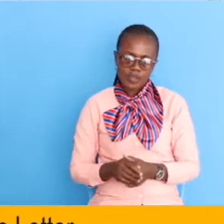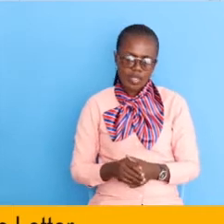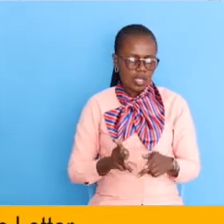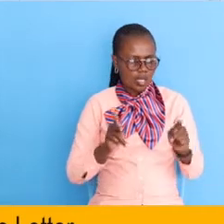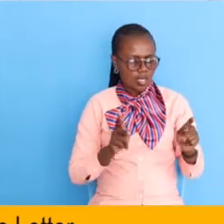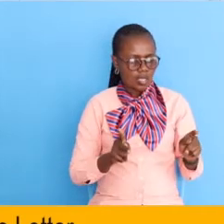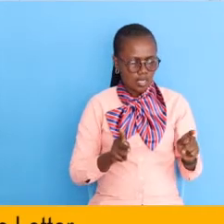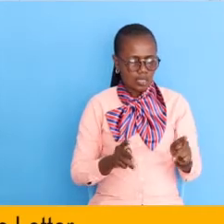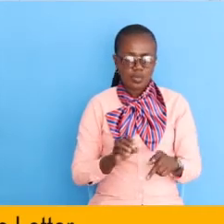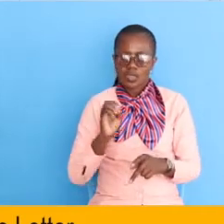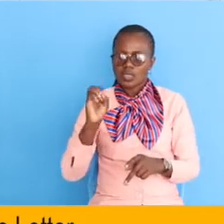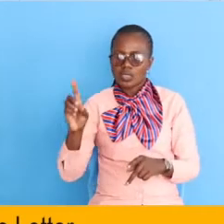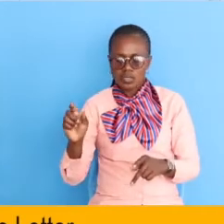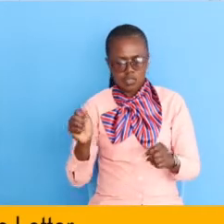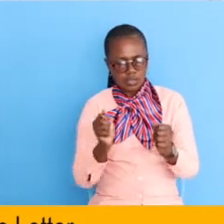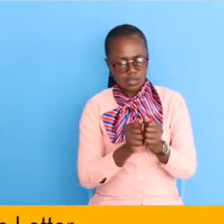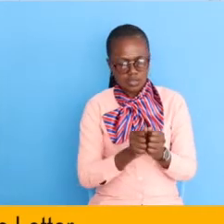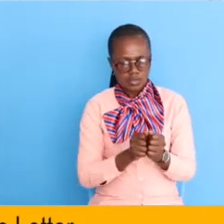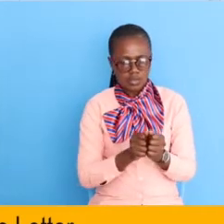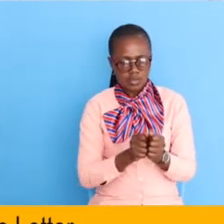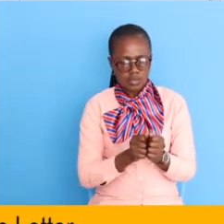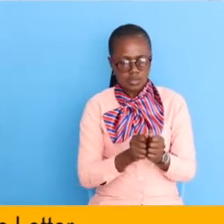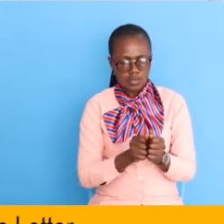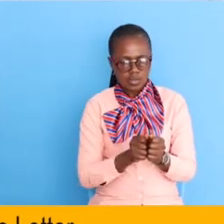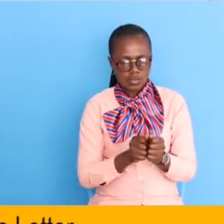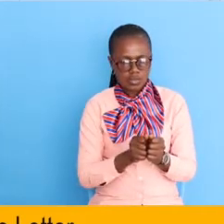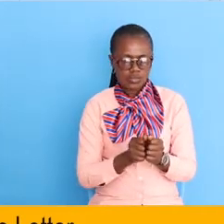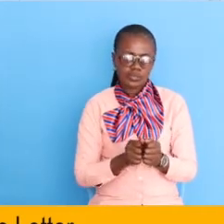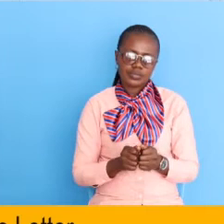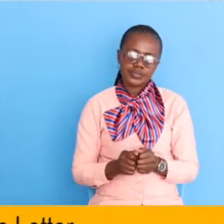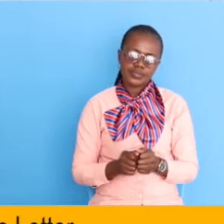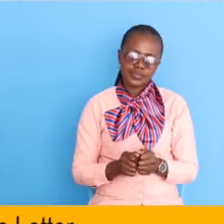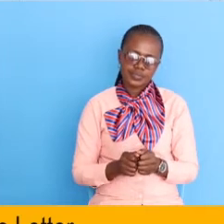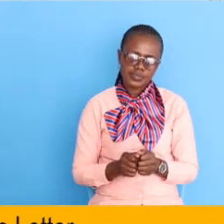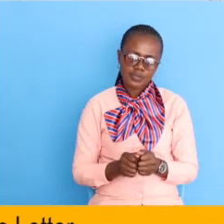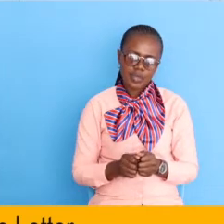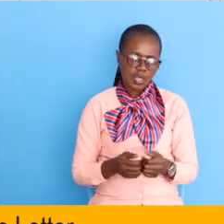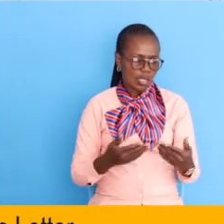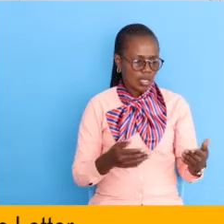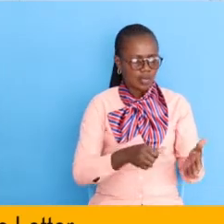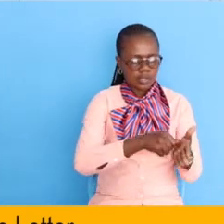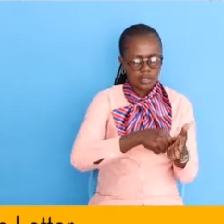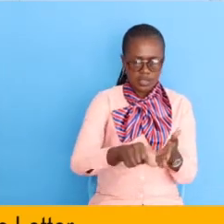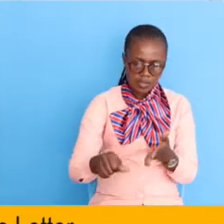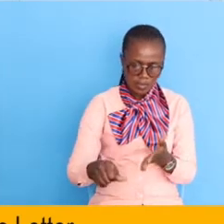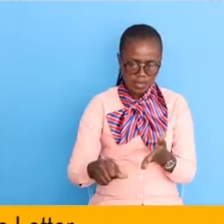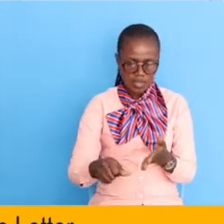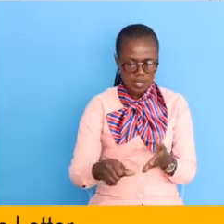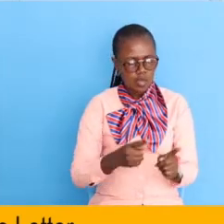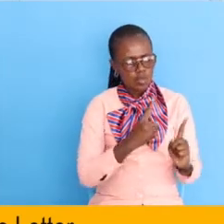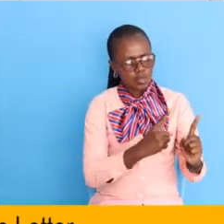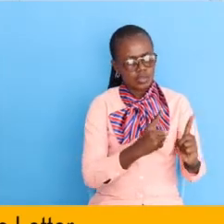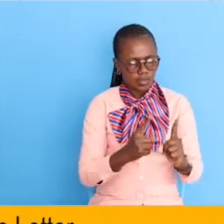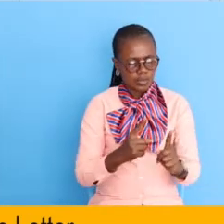ordering, then you have to be specific the kind of items that you'd want to receive. And if you are making payment, you have to be specific